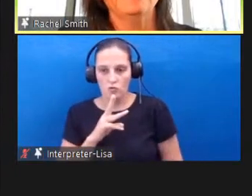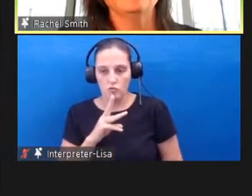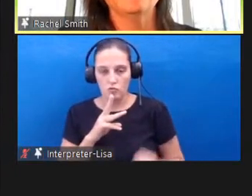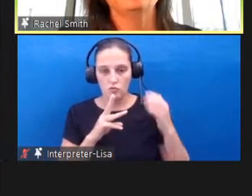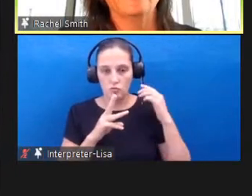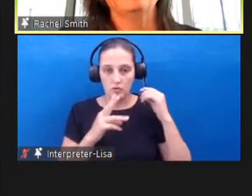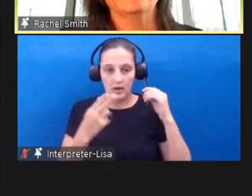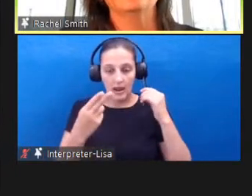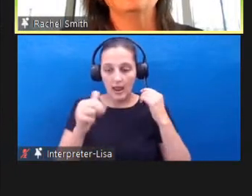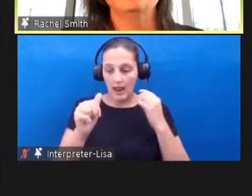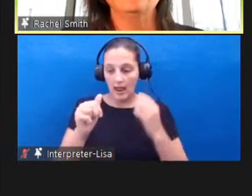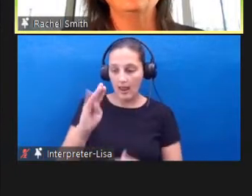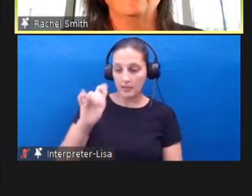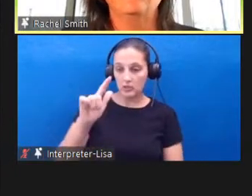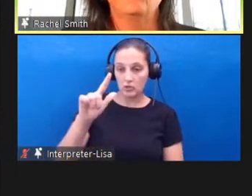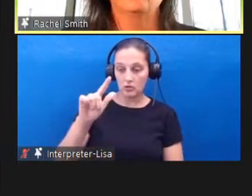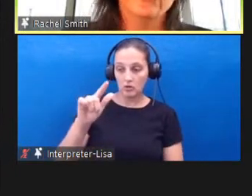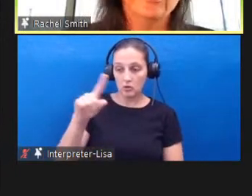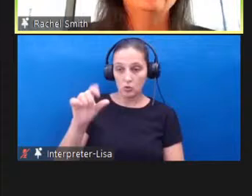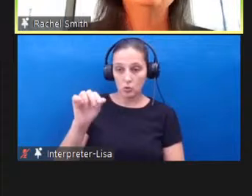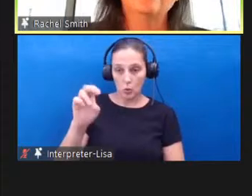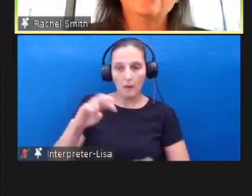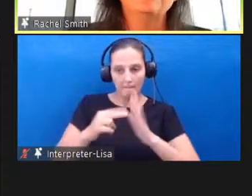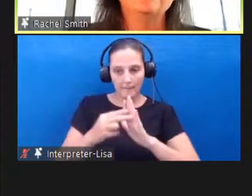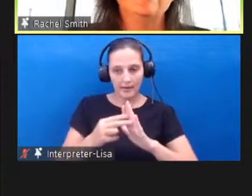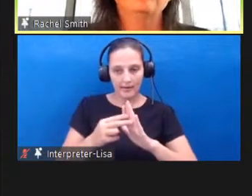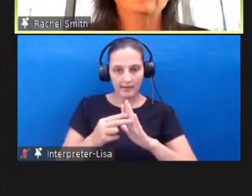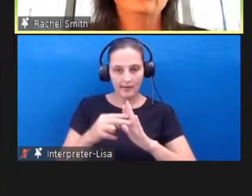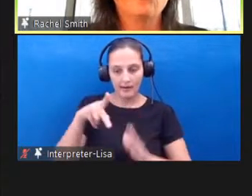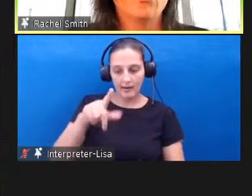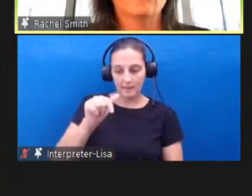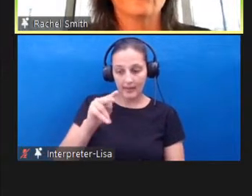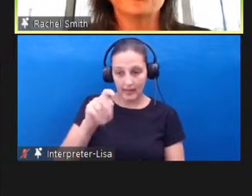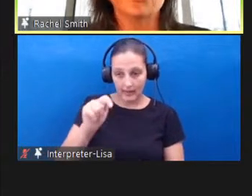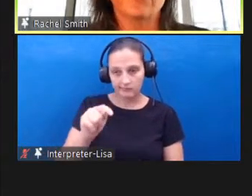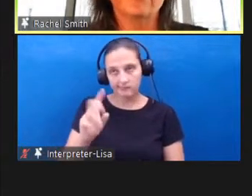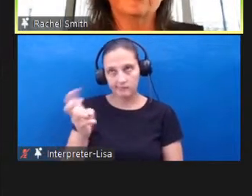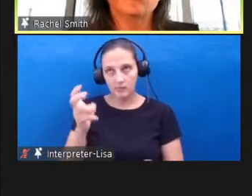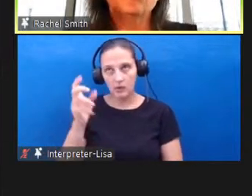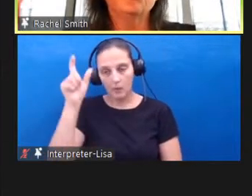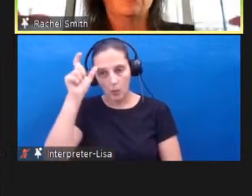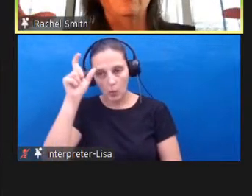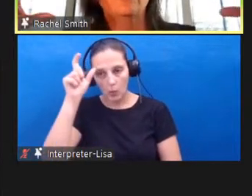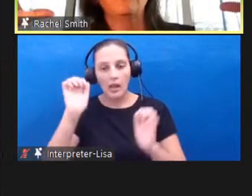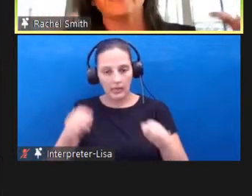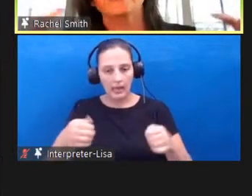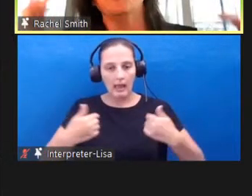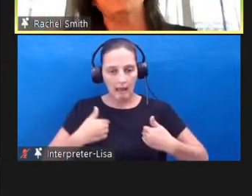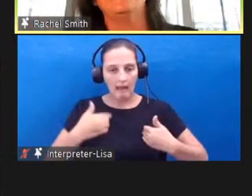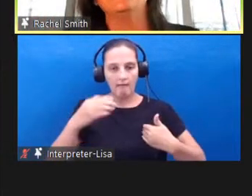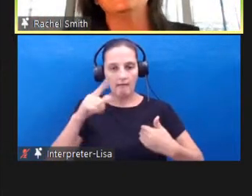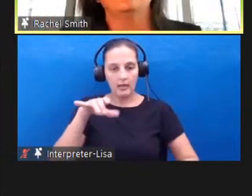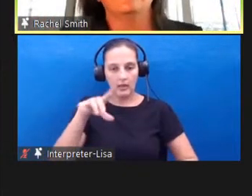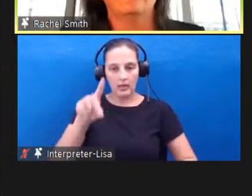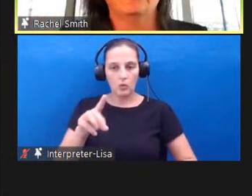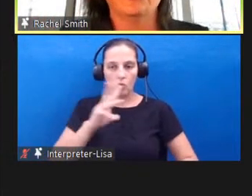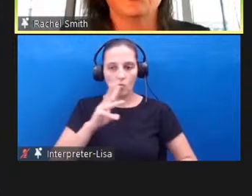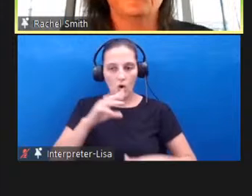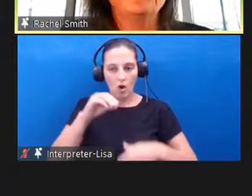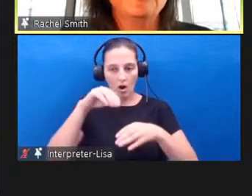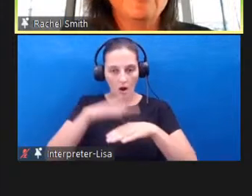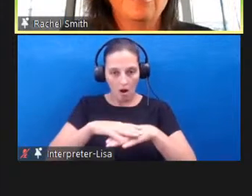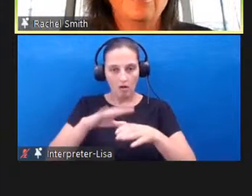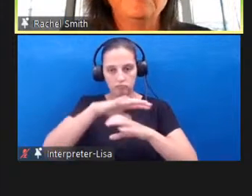definition is a planet that can maintain, or moon, that can maintain liquid water on its surface. Those bodies would be inside the